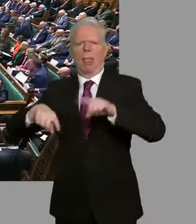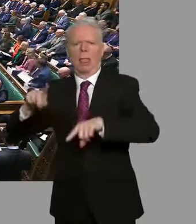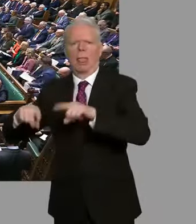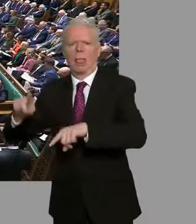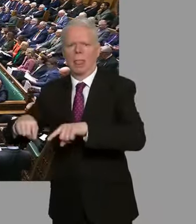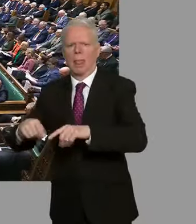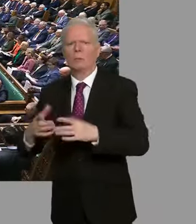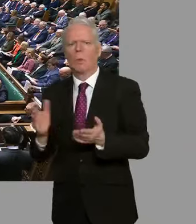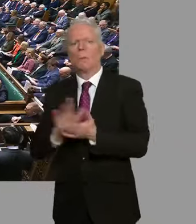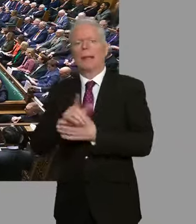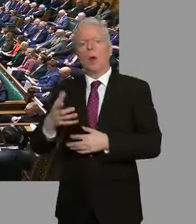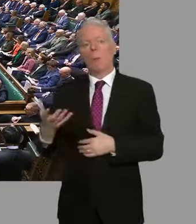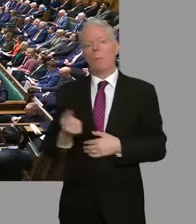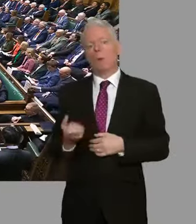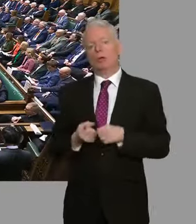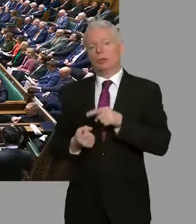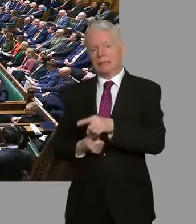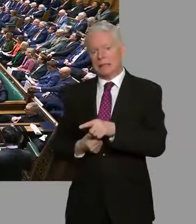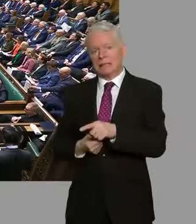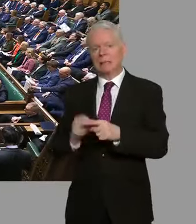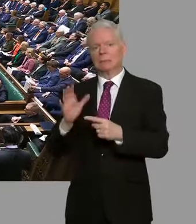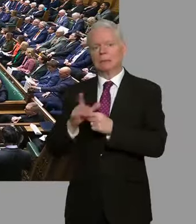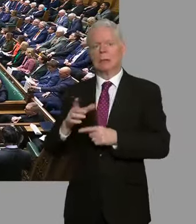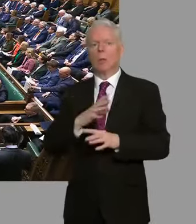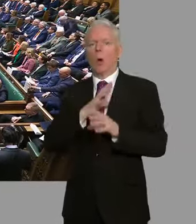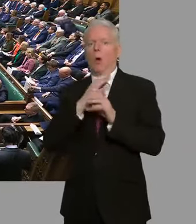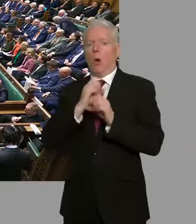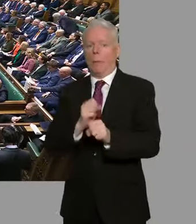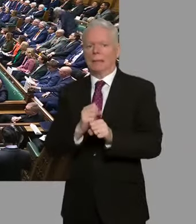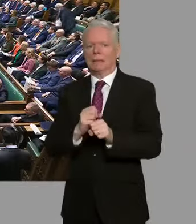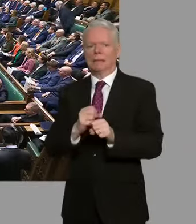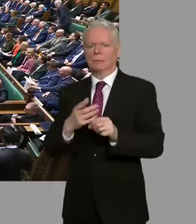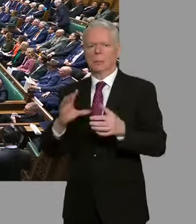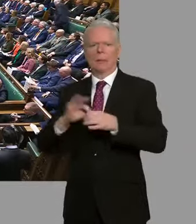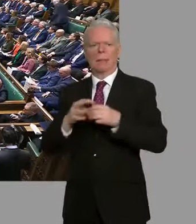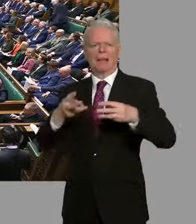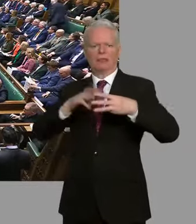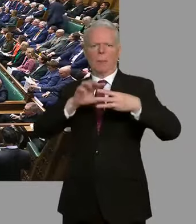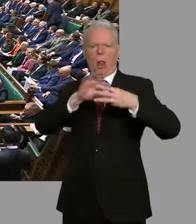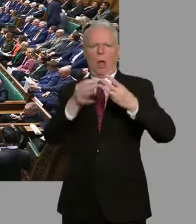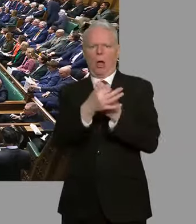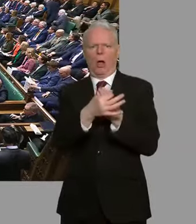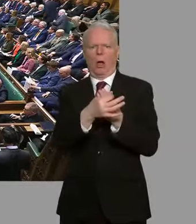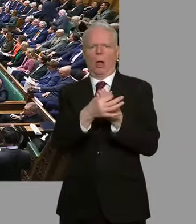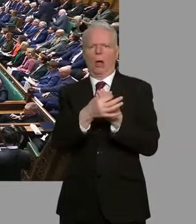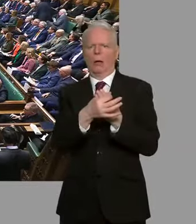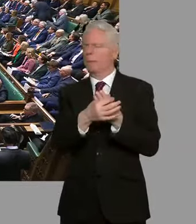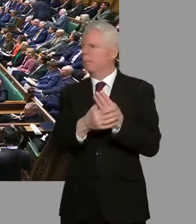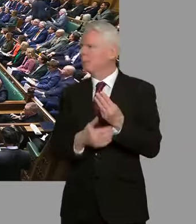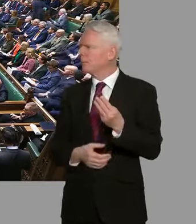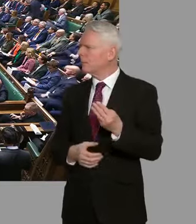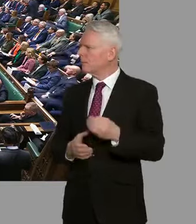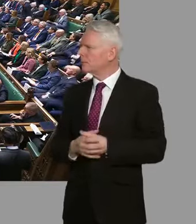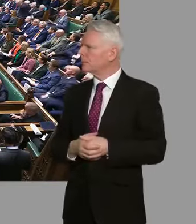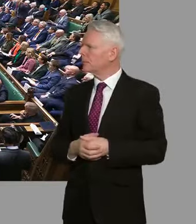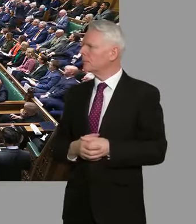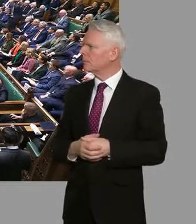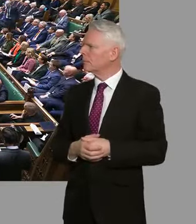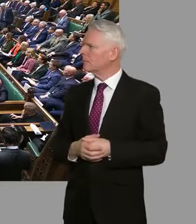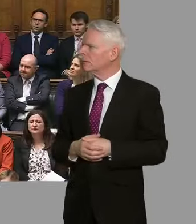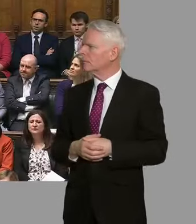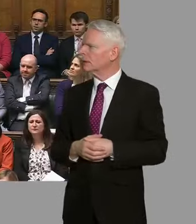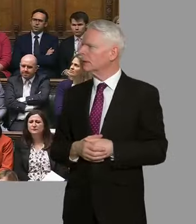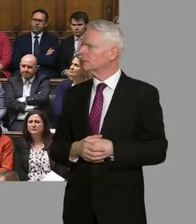Later this month, the will mark the anniversary of the tragic murder of Holly Newton. Will